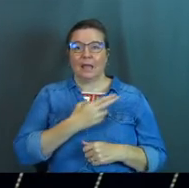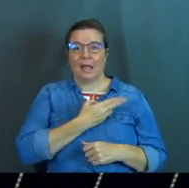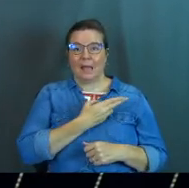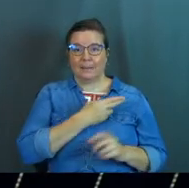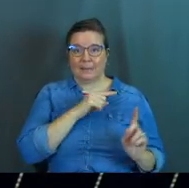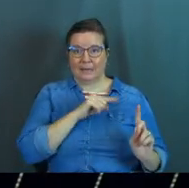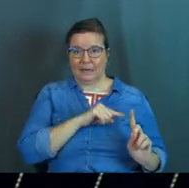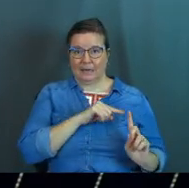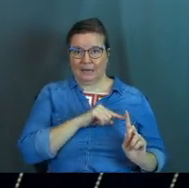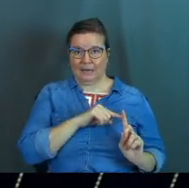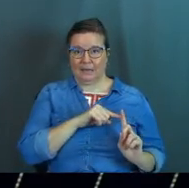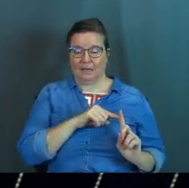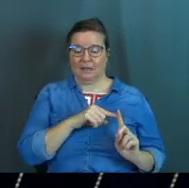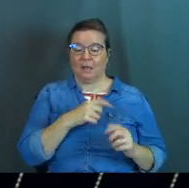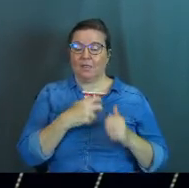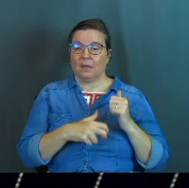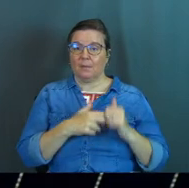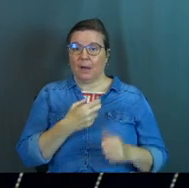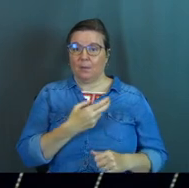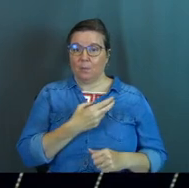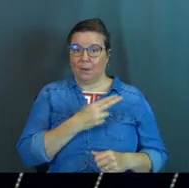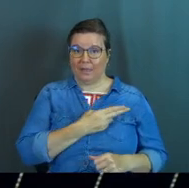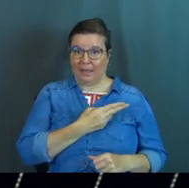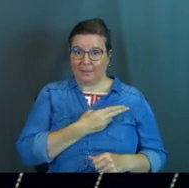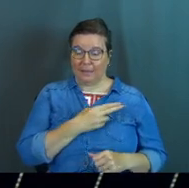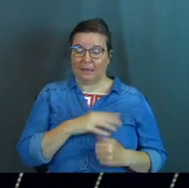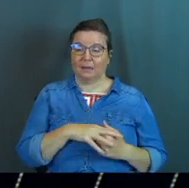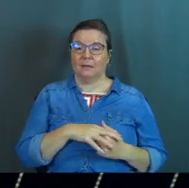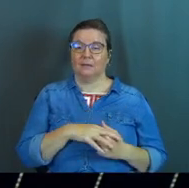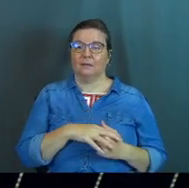Haman, the problem with Haman,